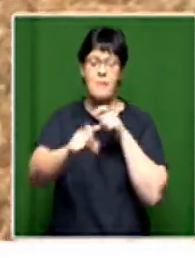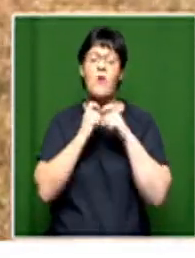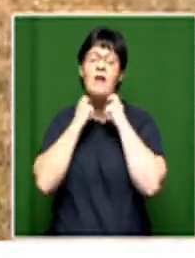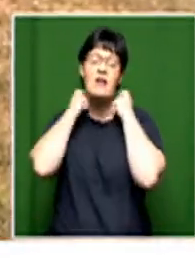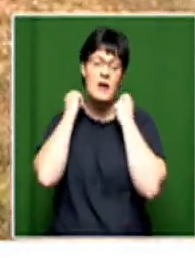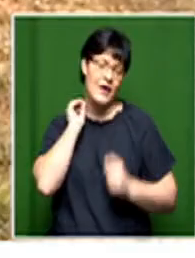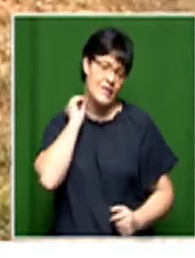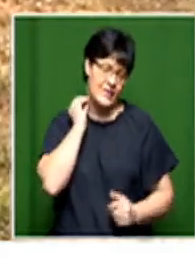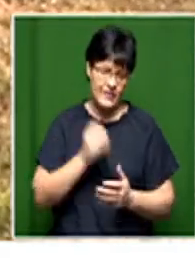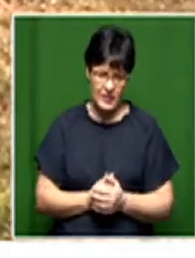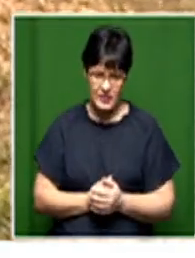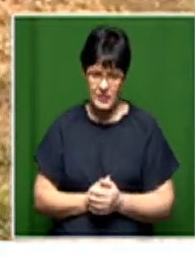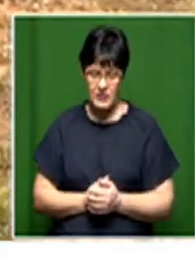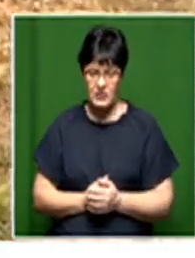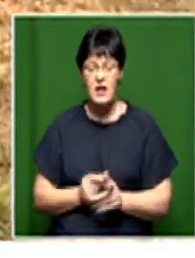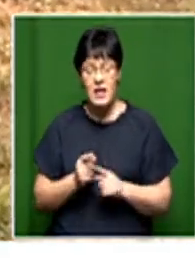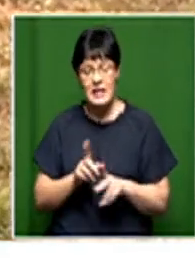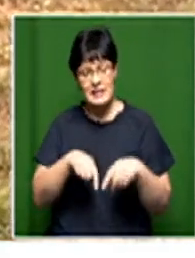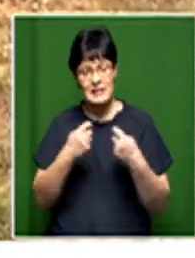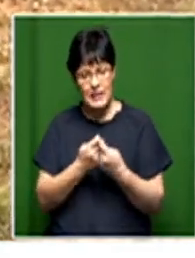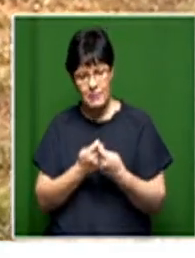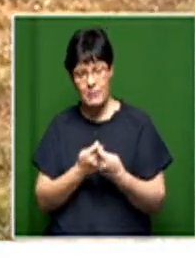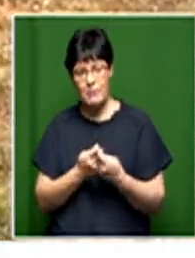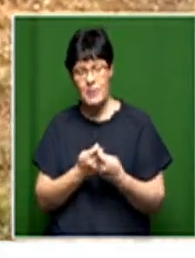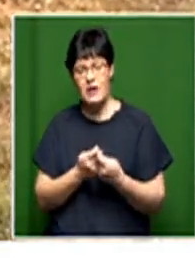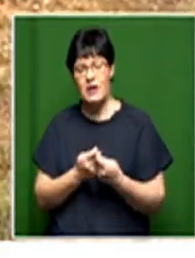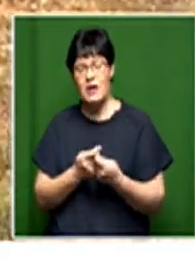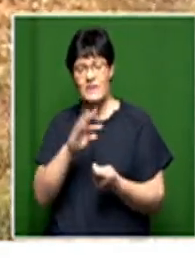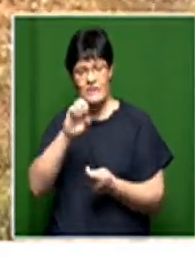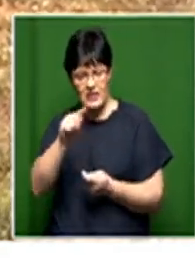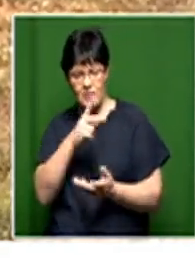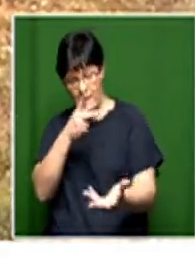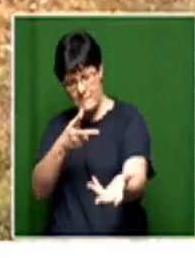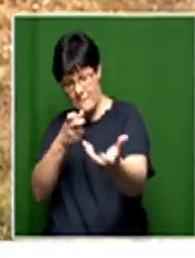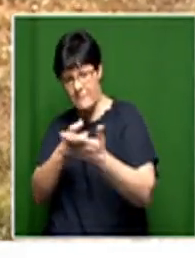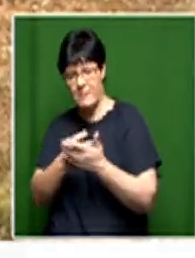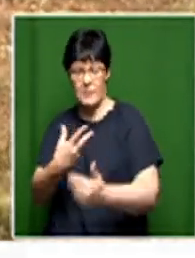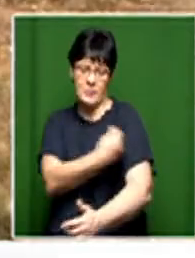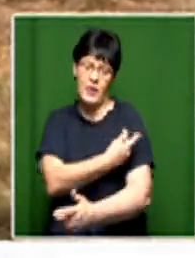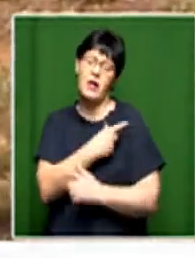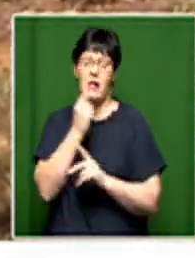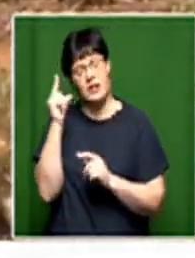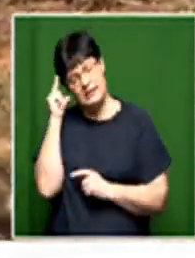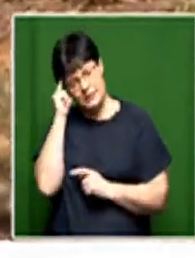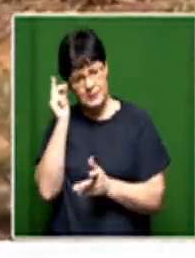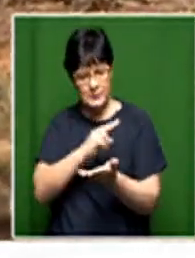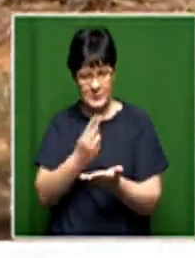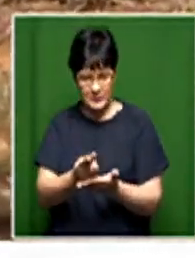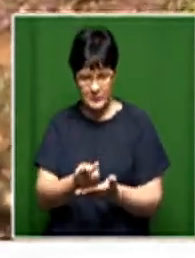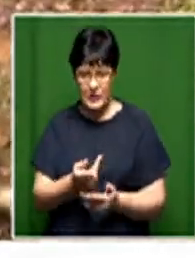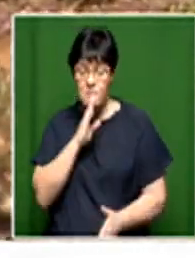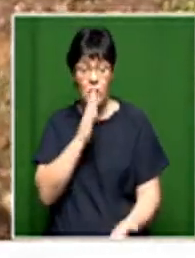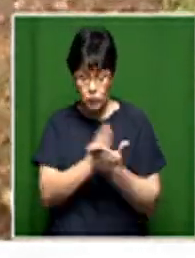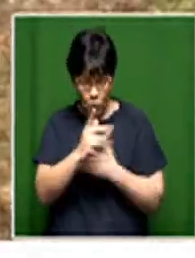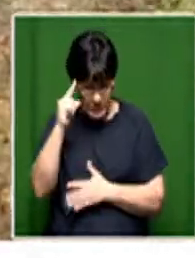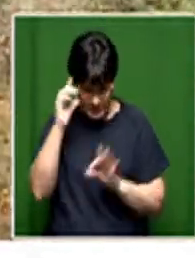tracked. The veterinary team first has to dart Jack with a sedative before they can proceed. Once they are